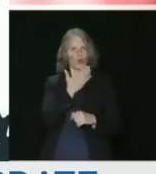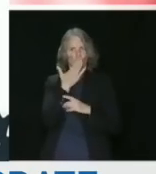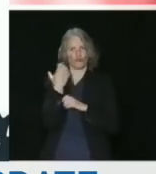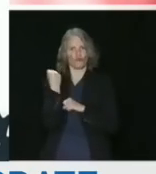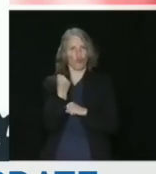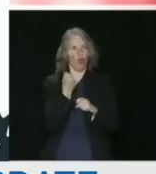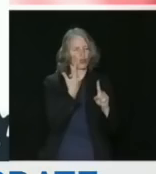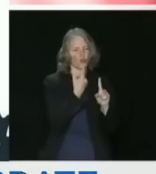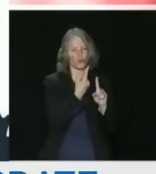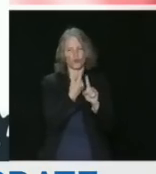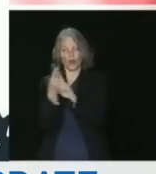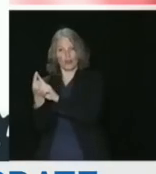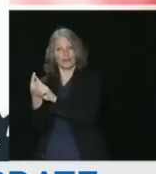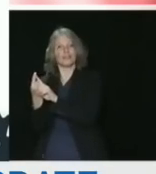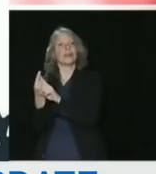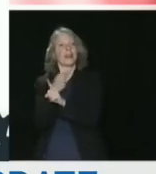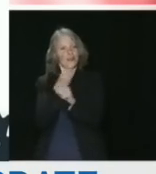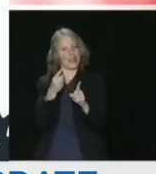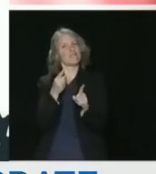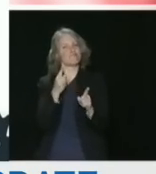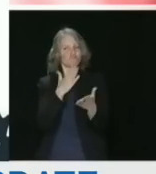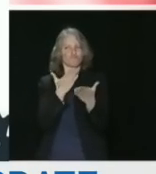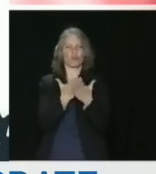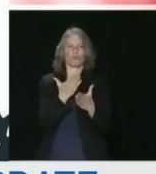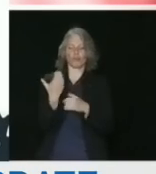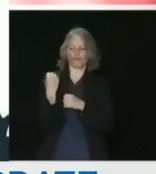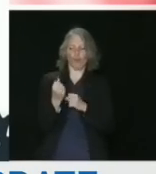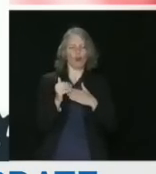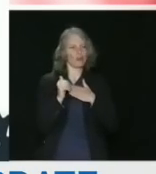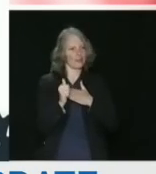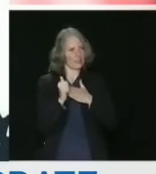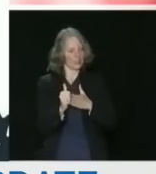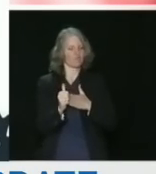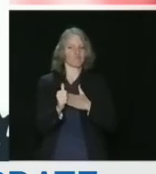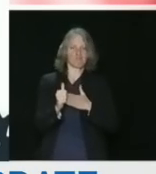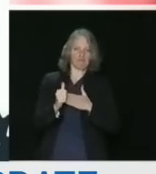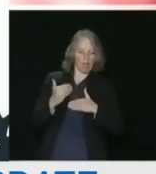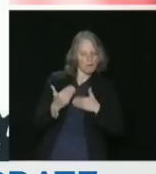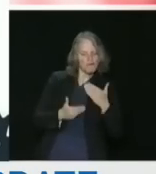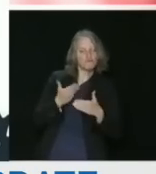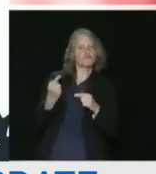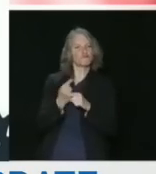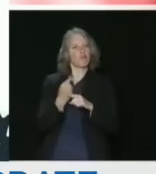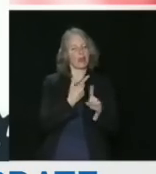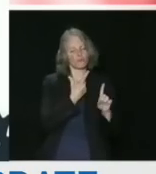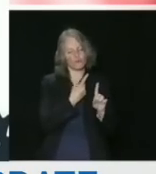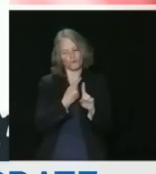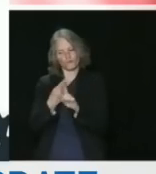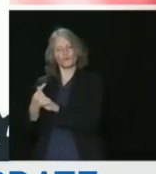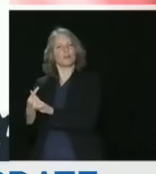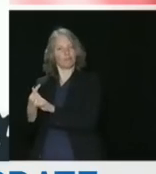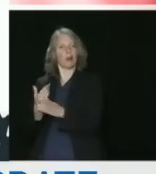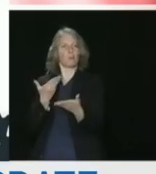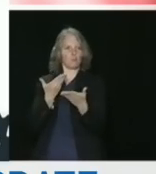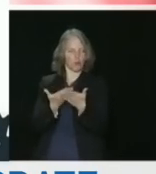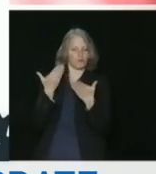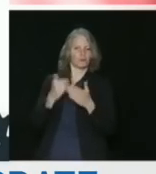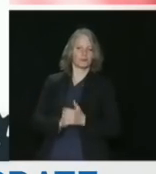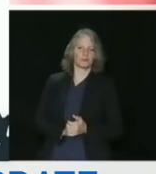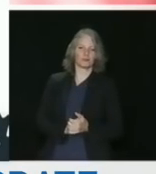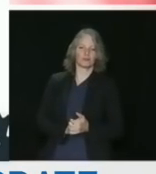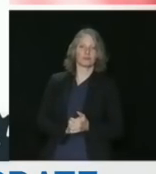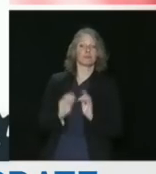coverage, demonstrating strong leadership in the administration of vaccine programs in these communities. To